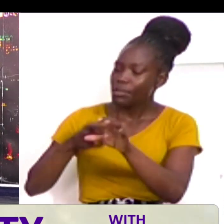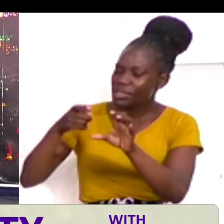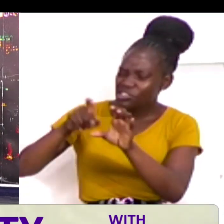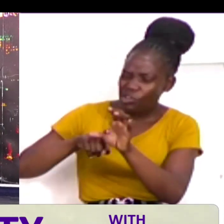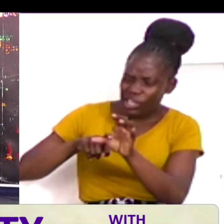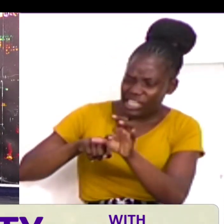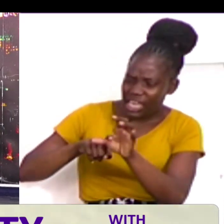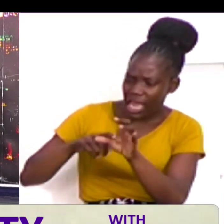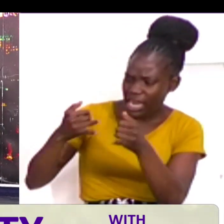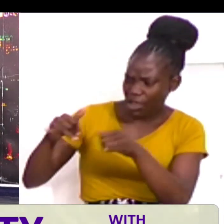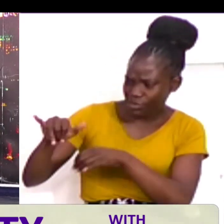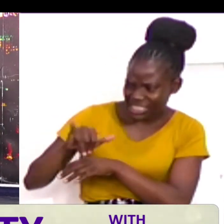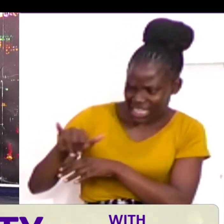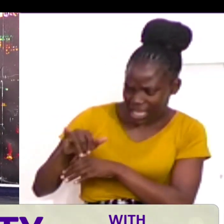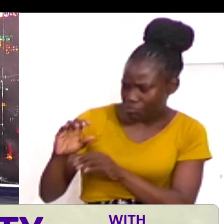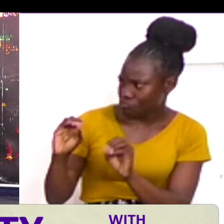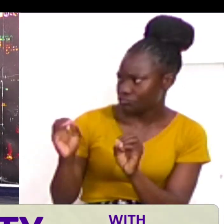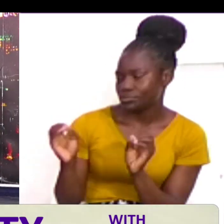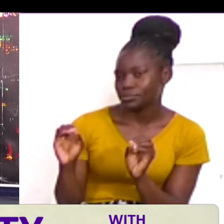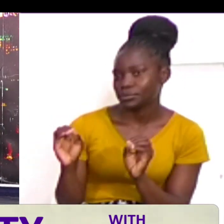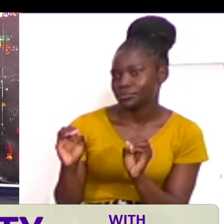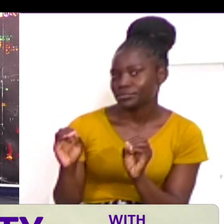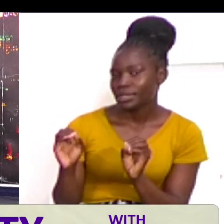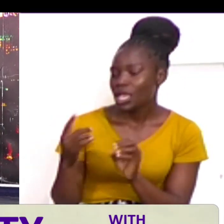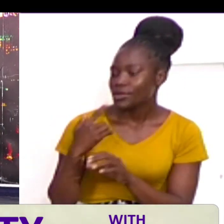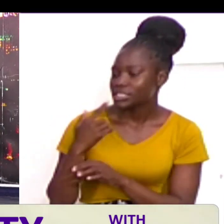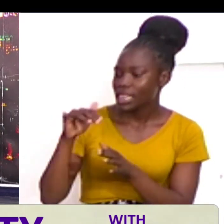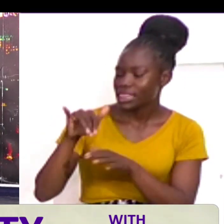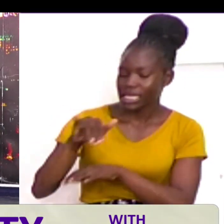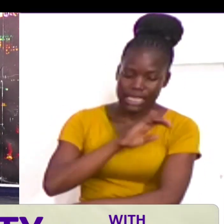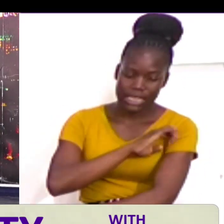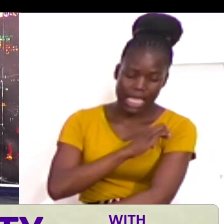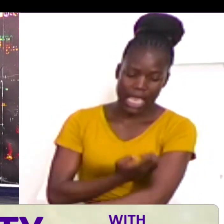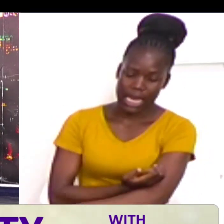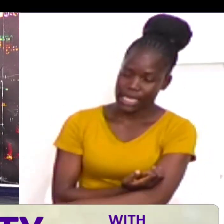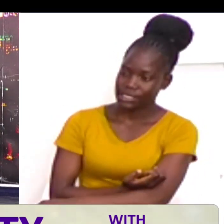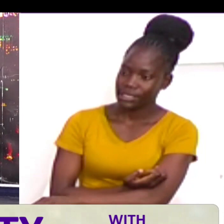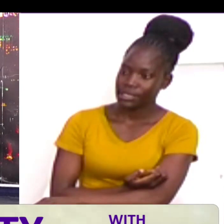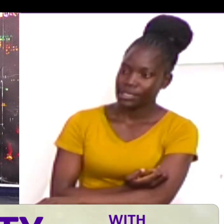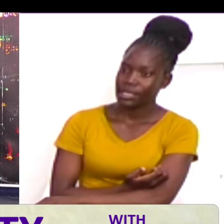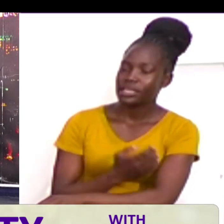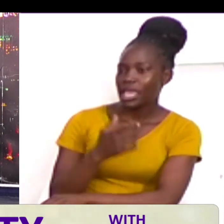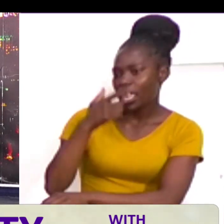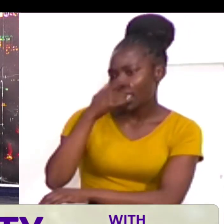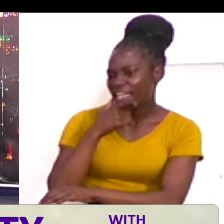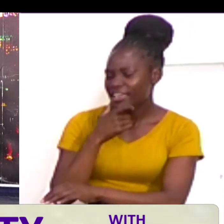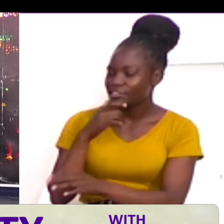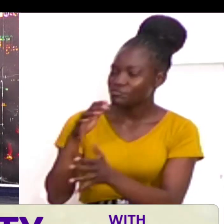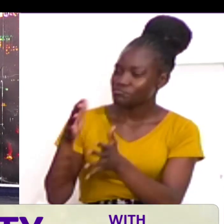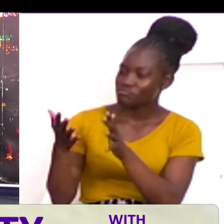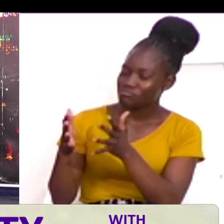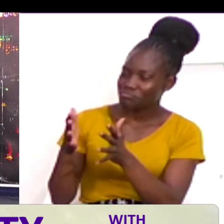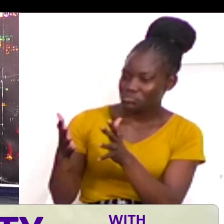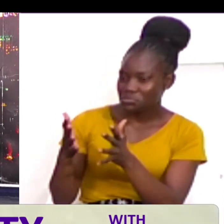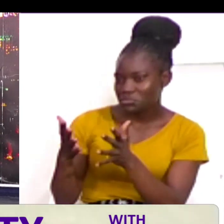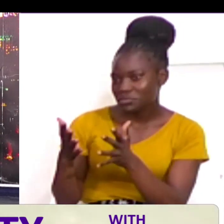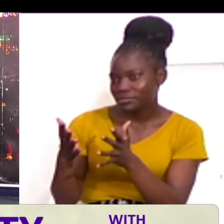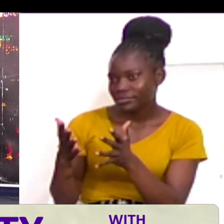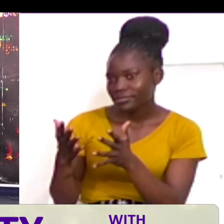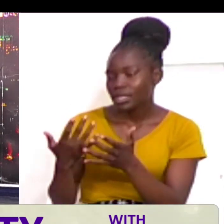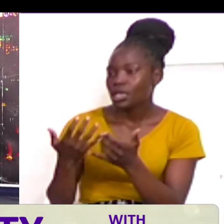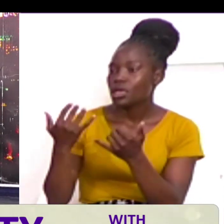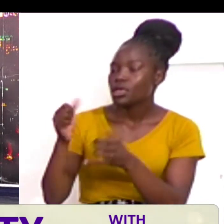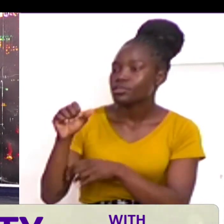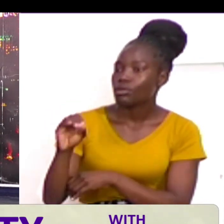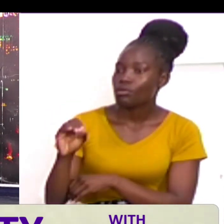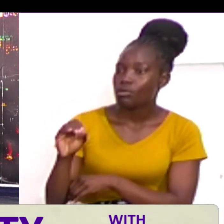not the way he is now. Let's say the age bracket has really gone.